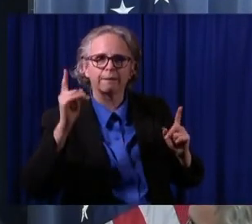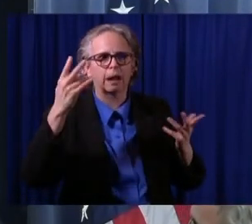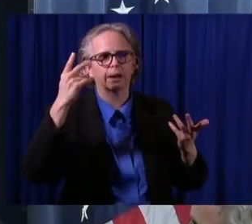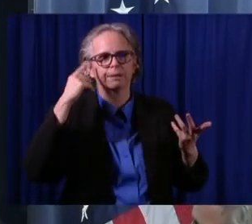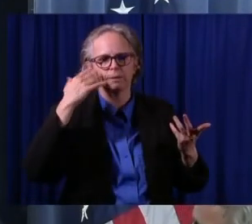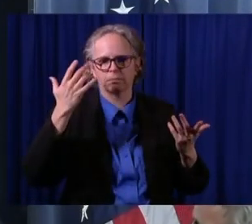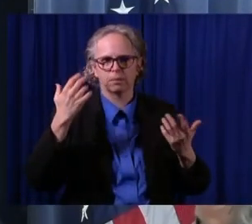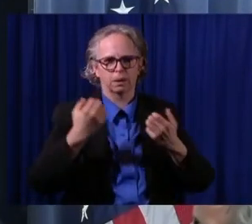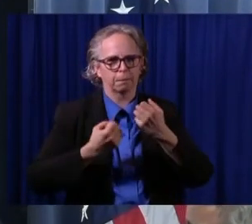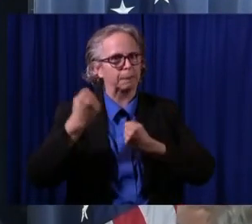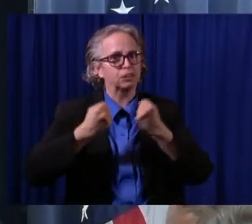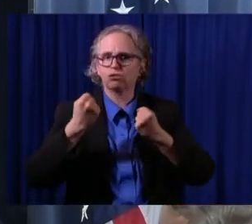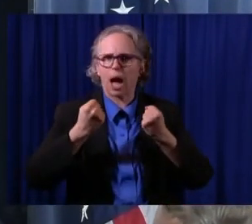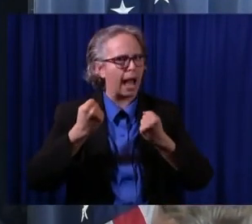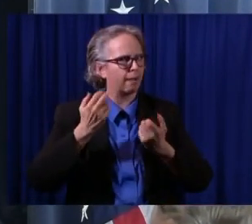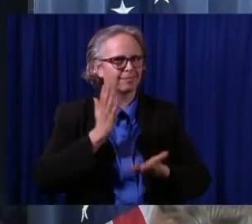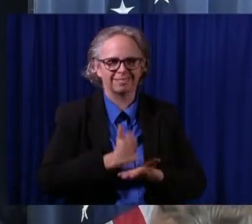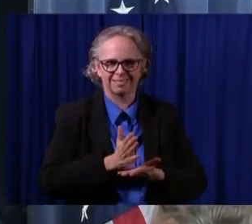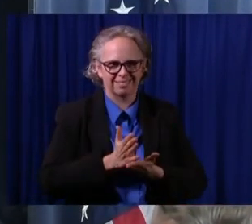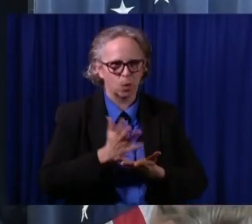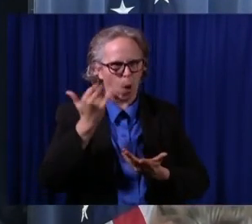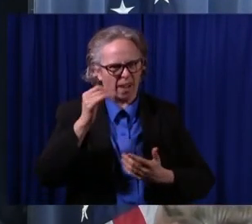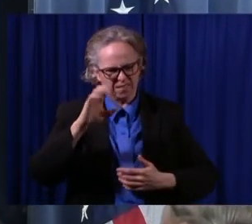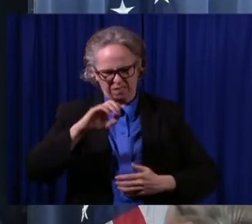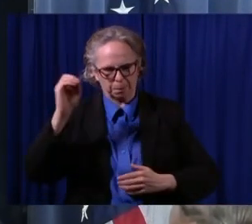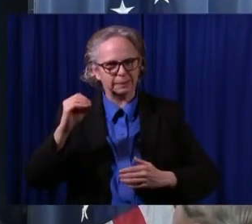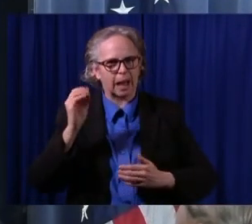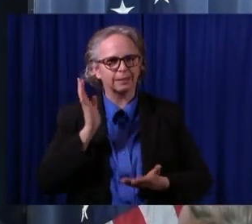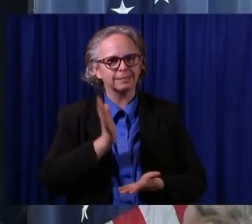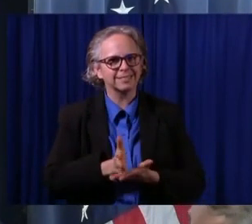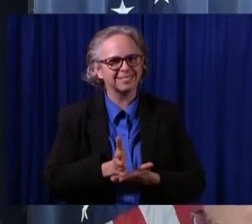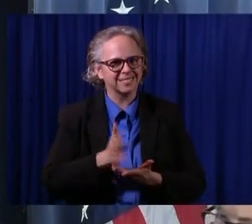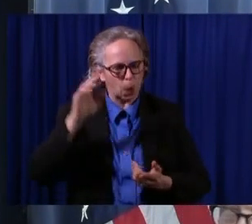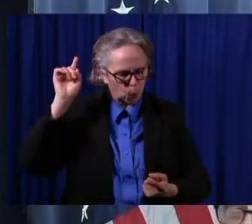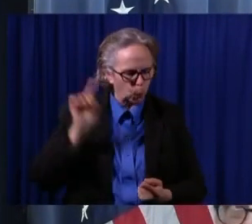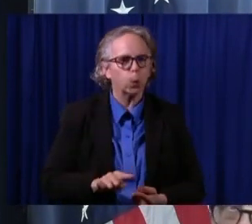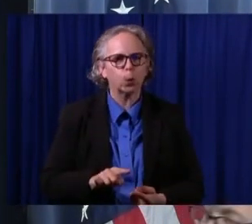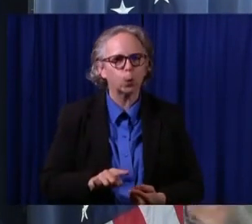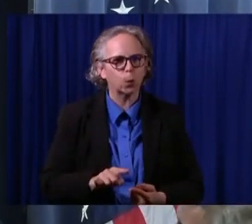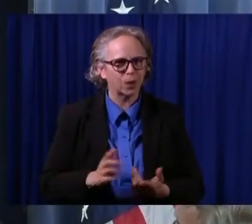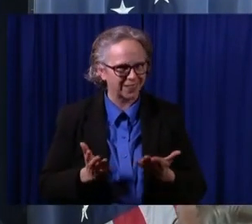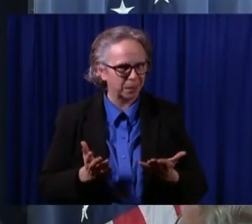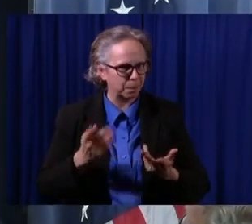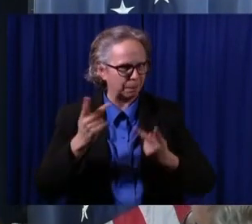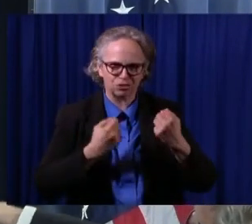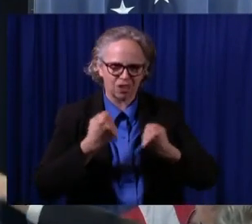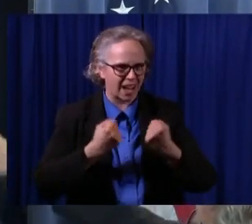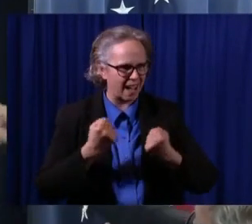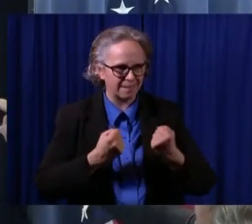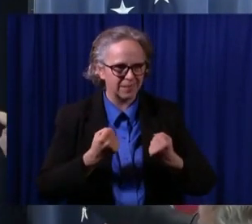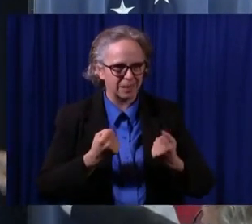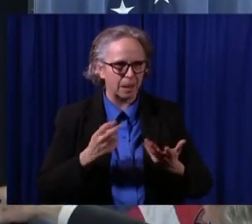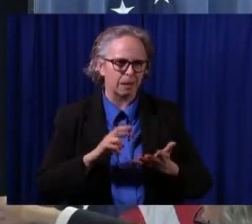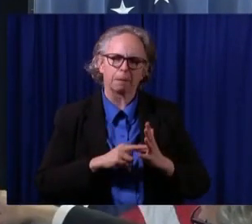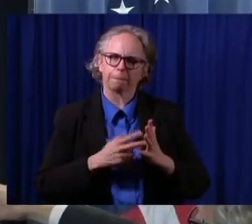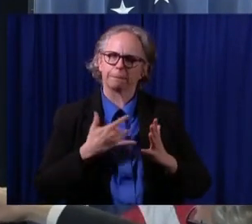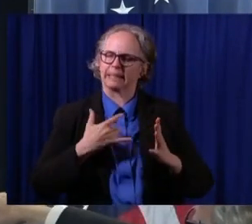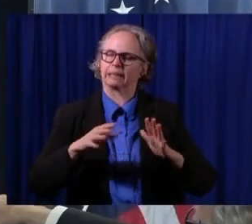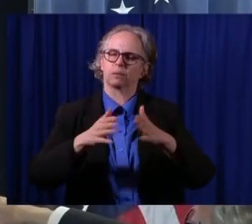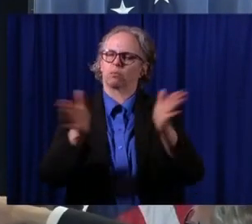down close to 50%. Here we're showing it looks like about 45% it went down. Then it's gone back